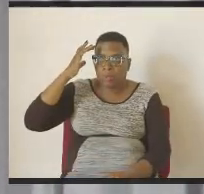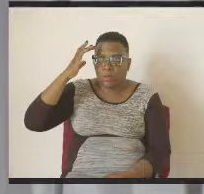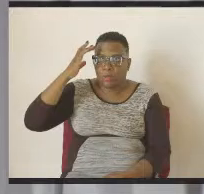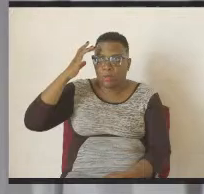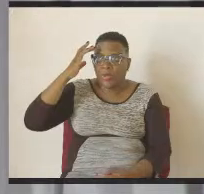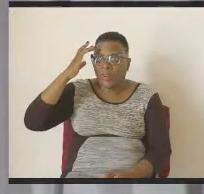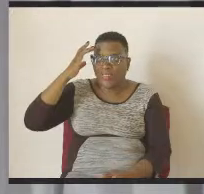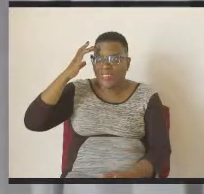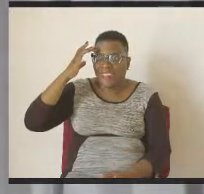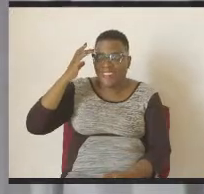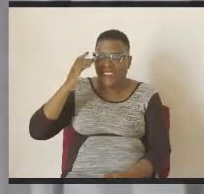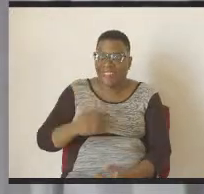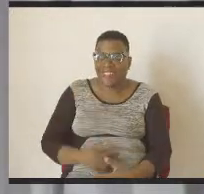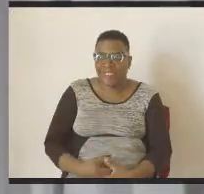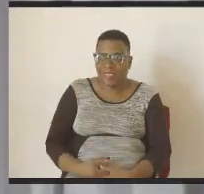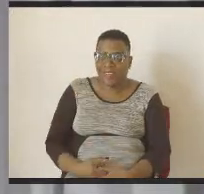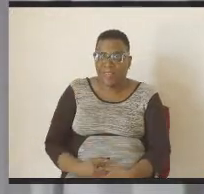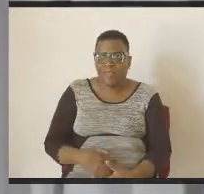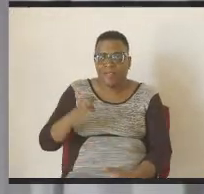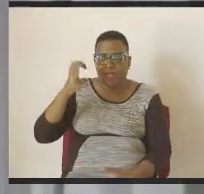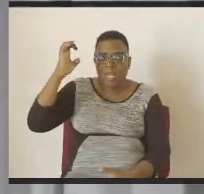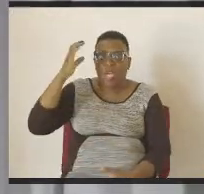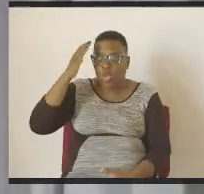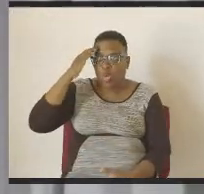And he went there just for us.